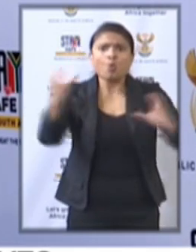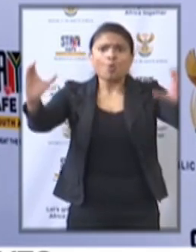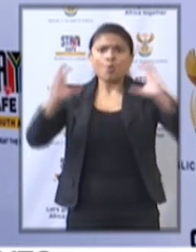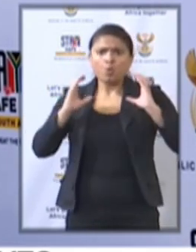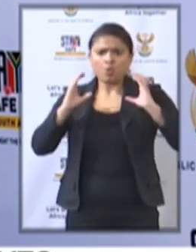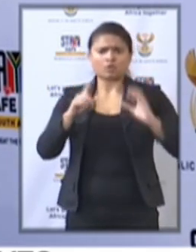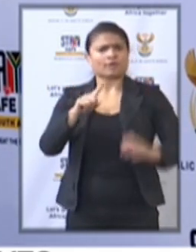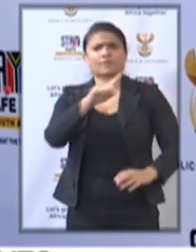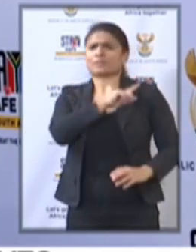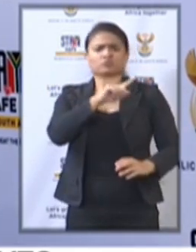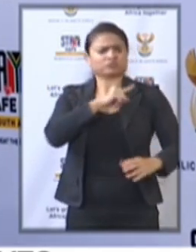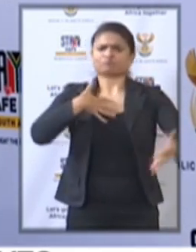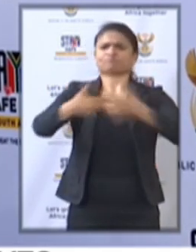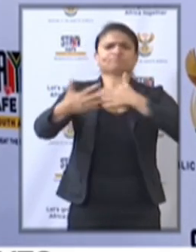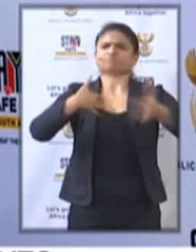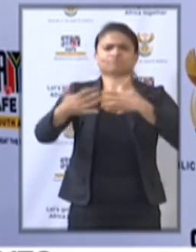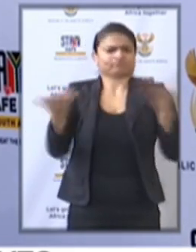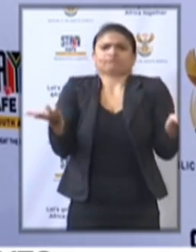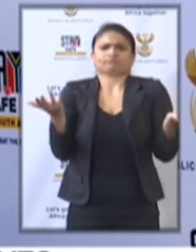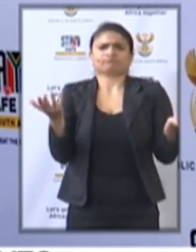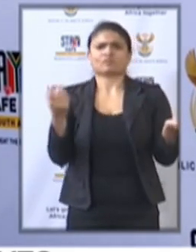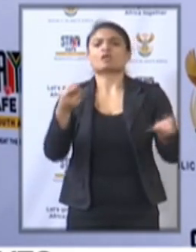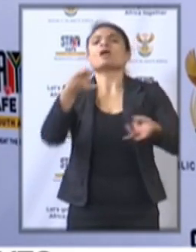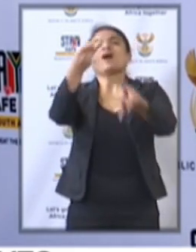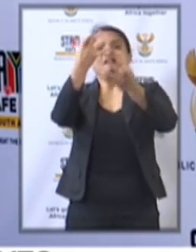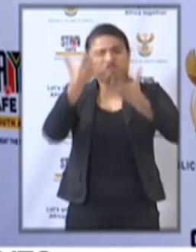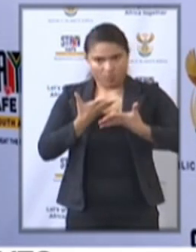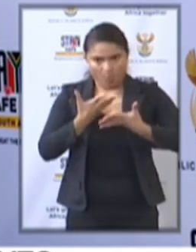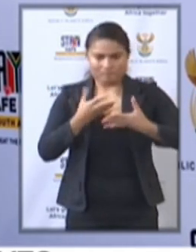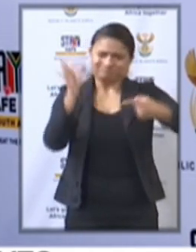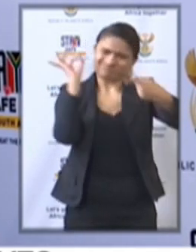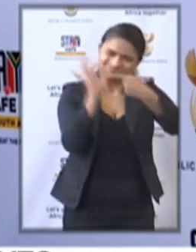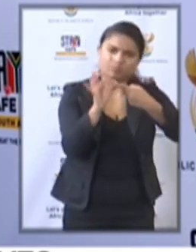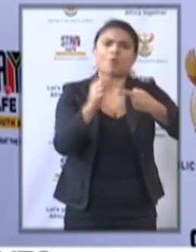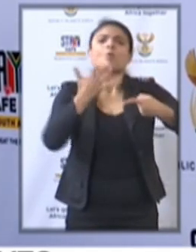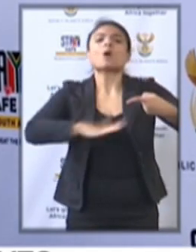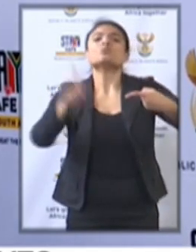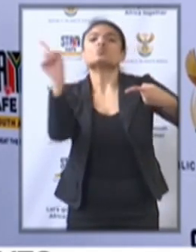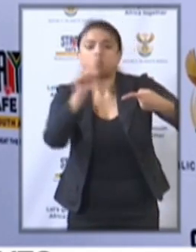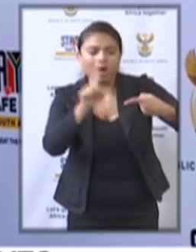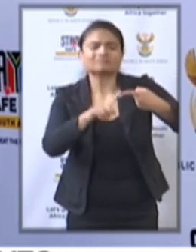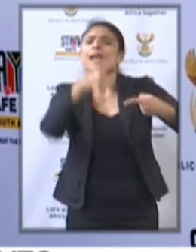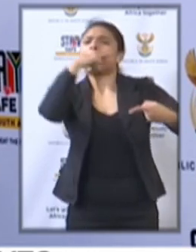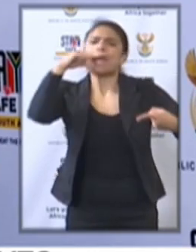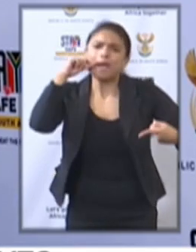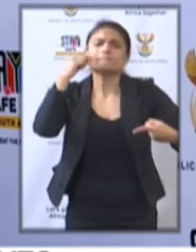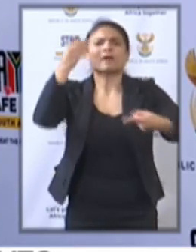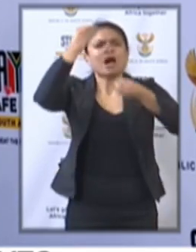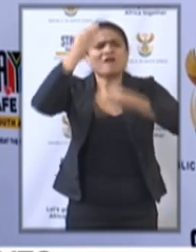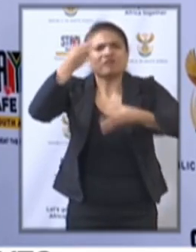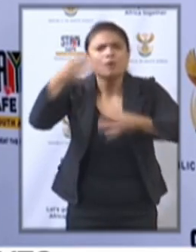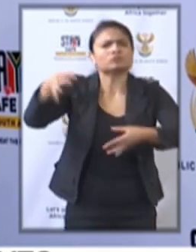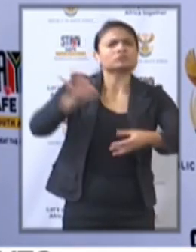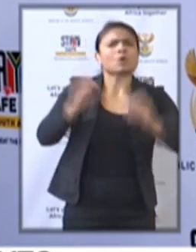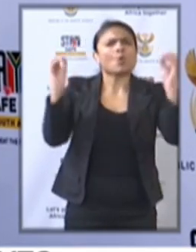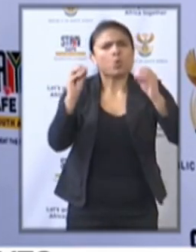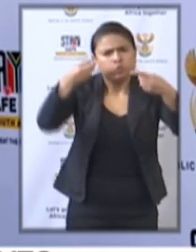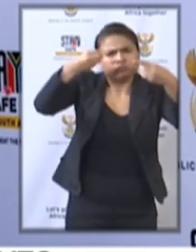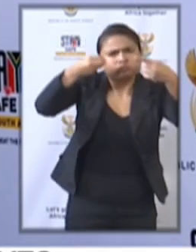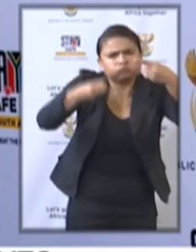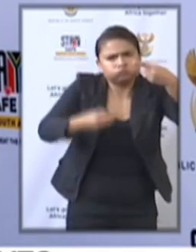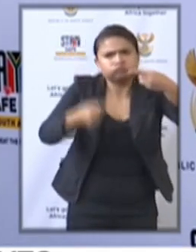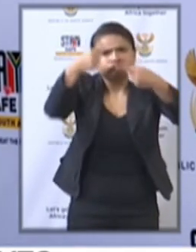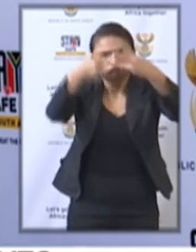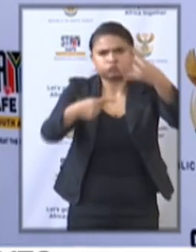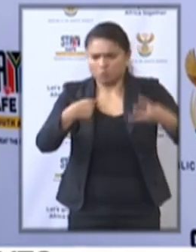this thing in general. Give us specific information. And Ishmael, I'm sure now we are going to be even to give further information